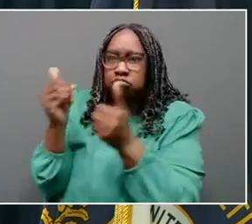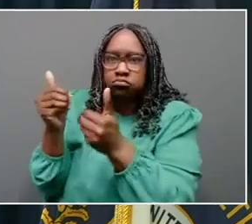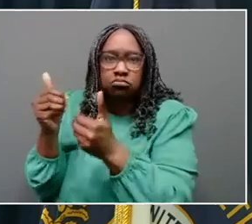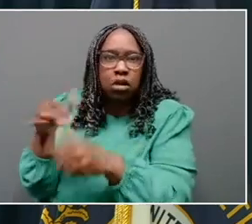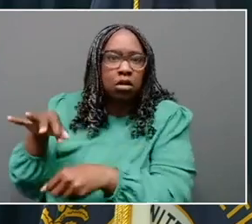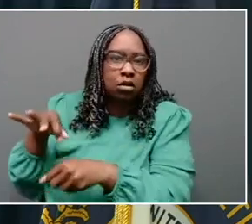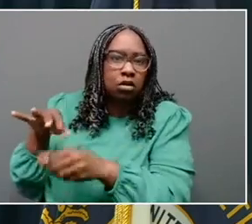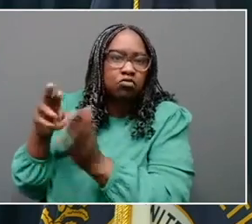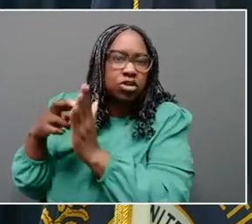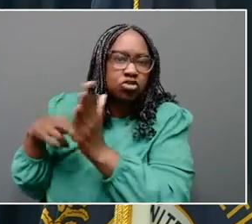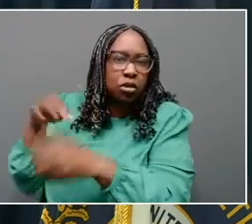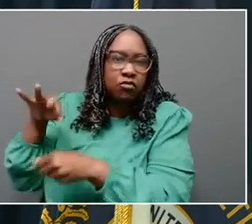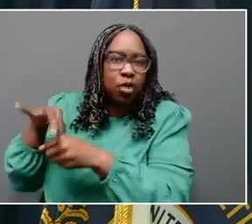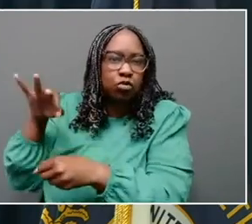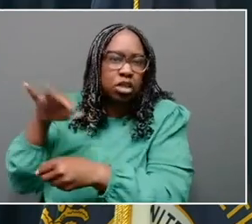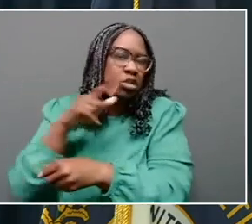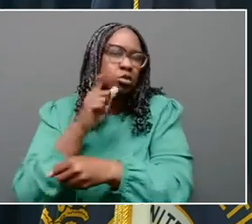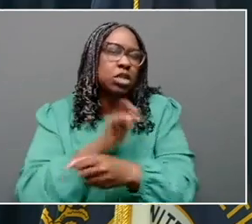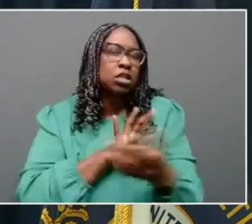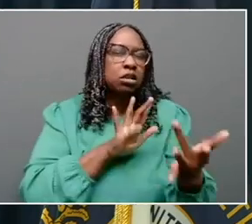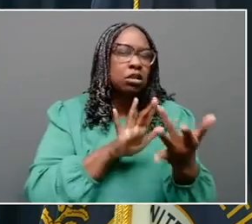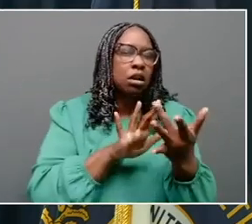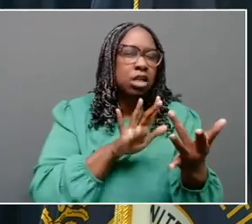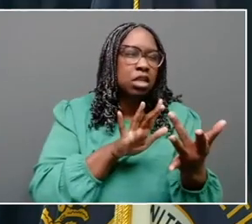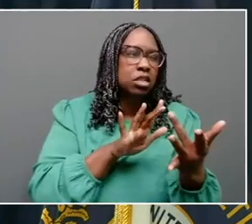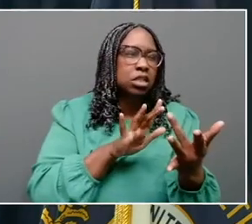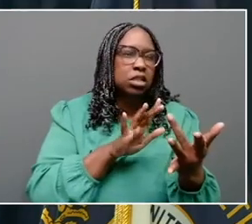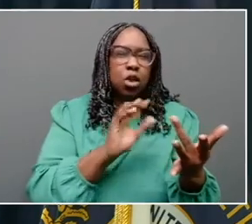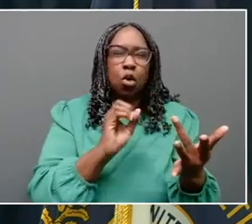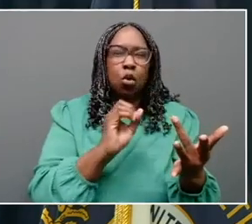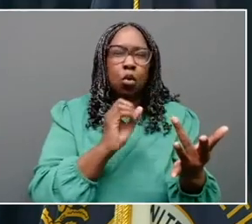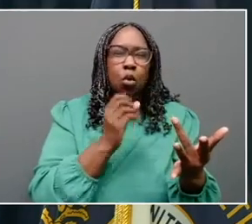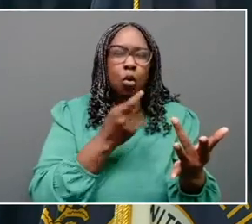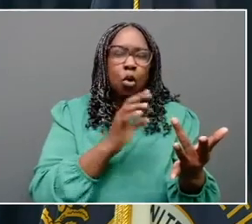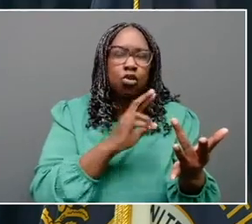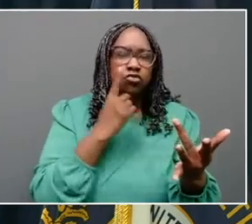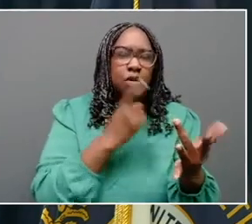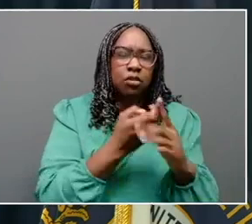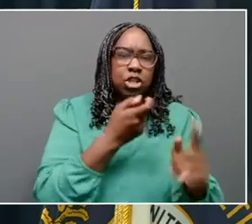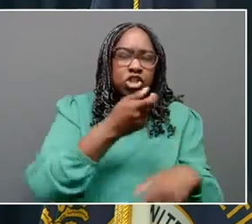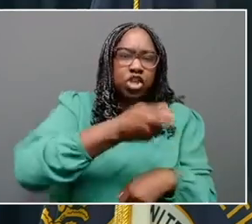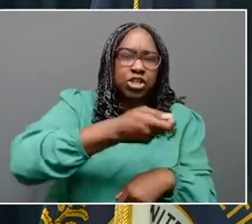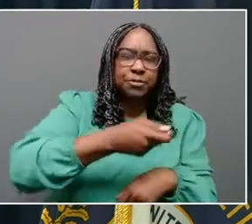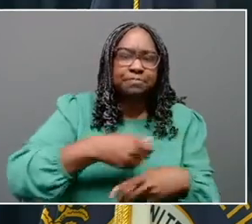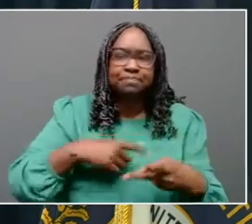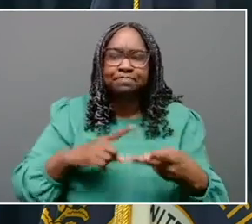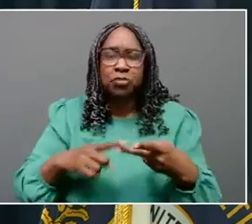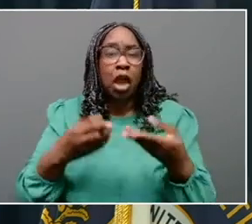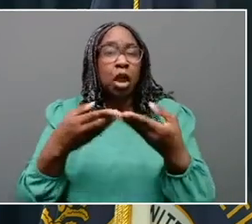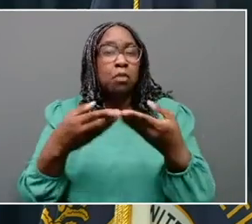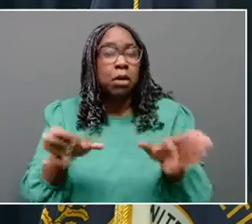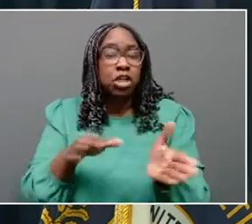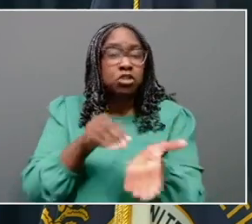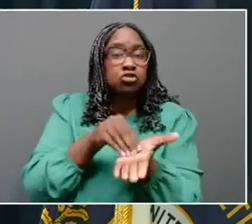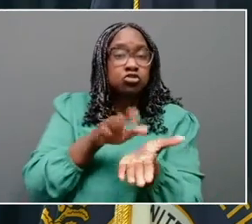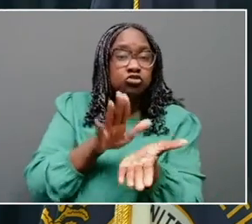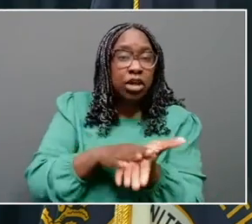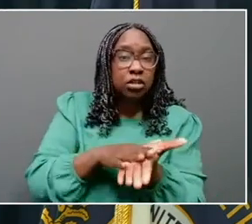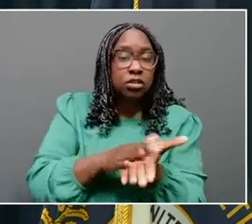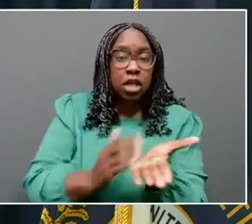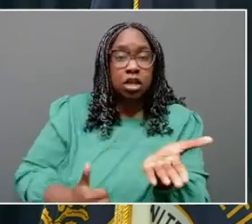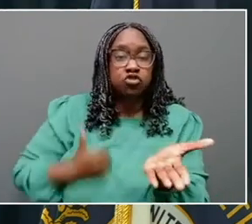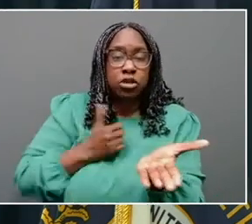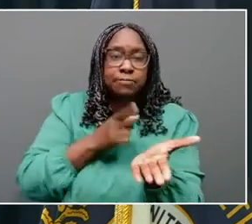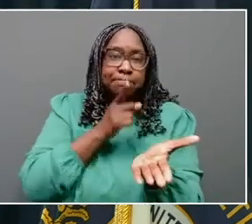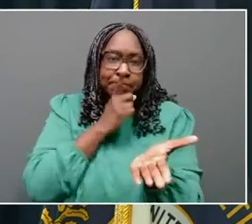judge. The state capitol is then the listed voting address on public records, and only my office and the county